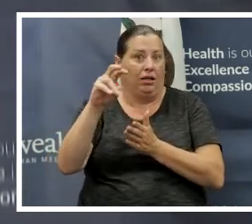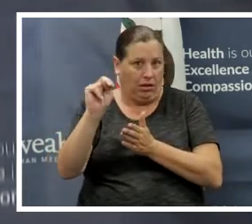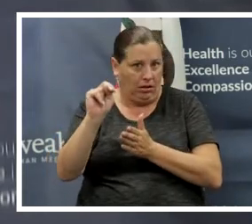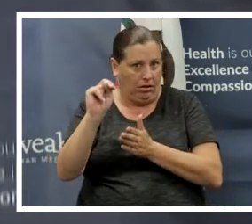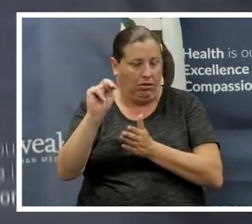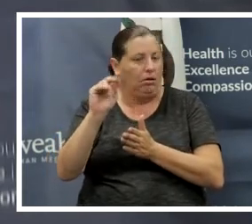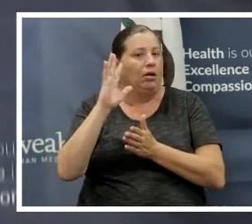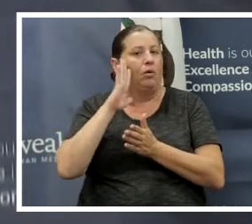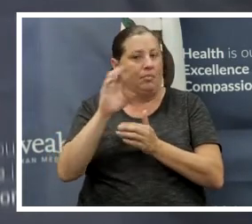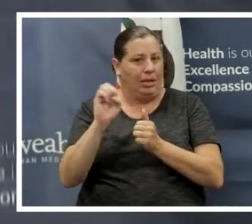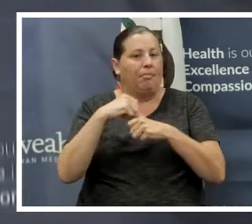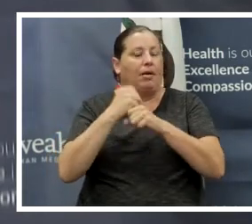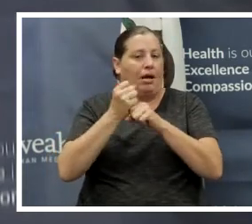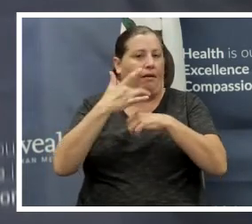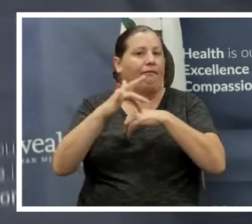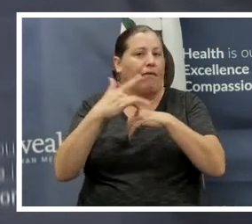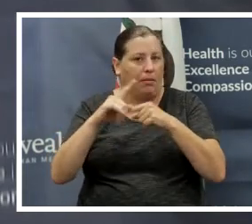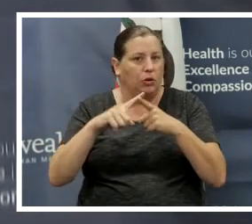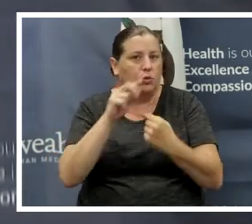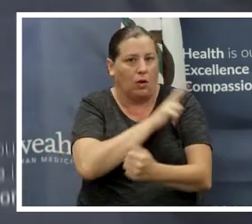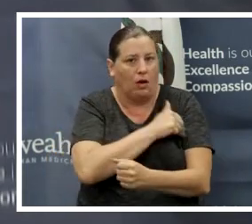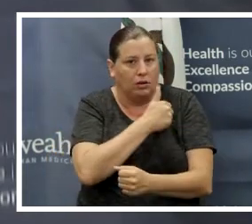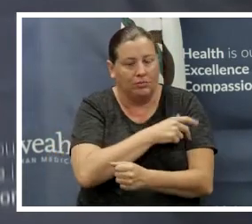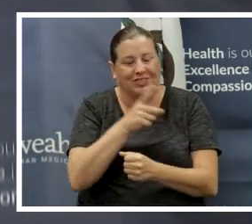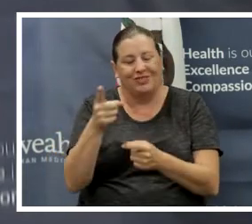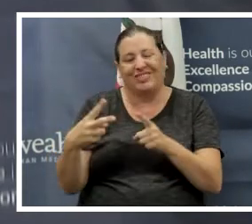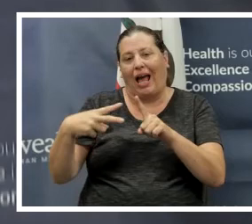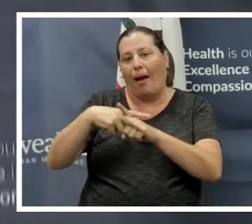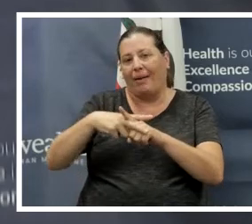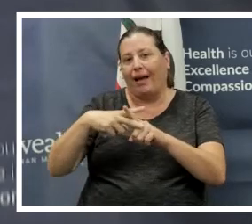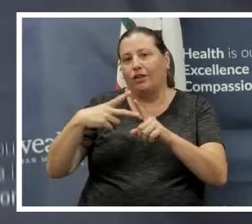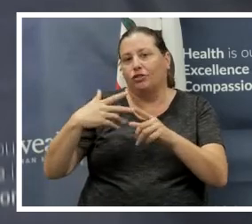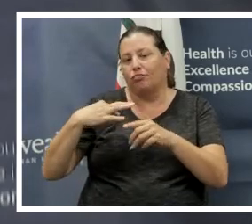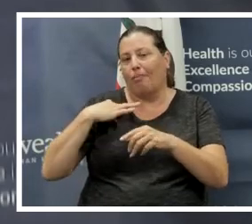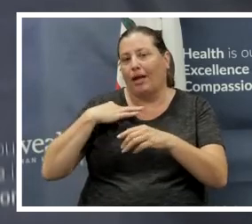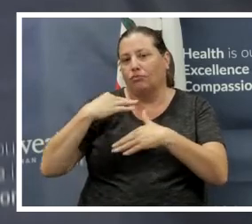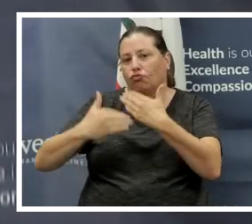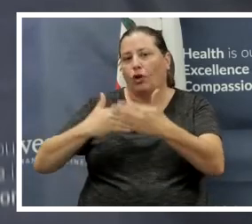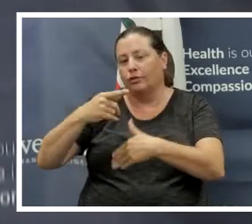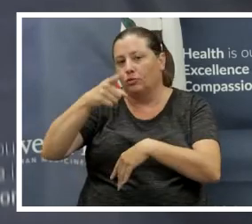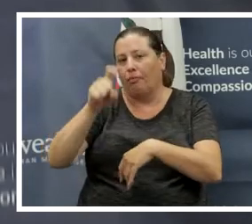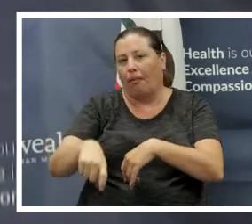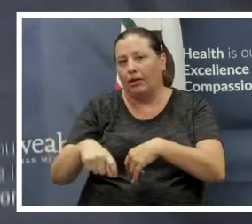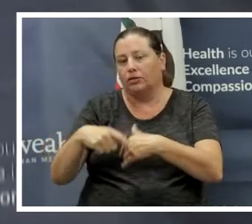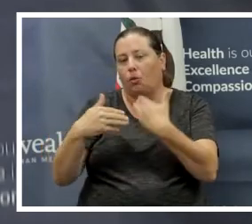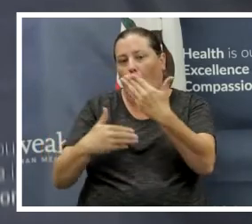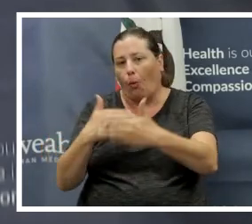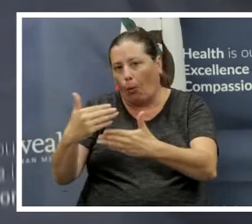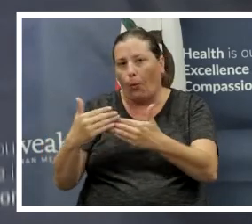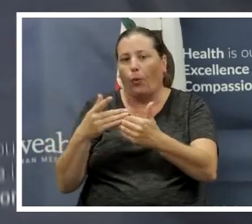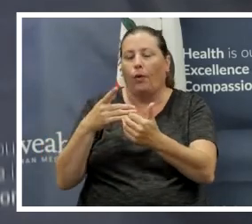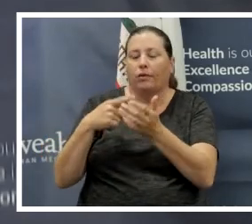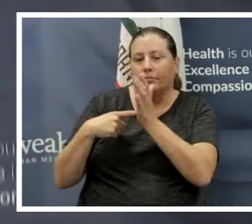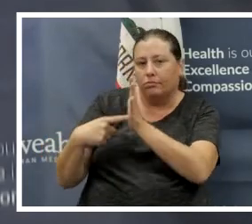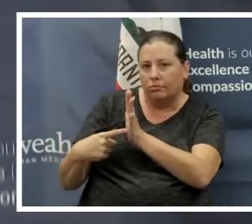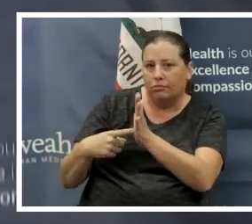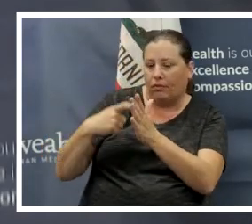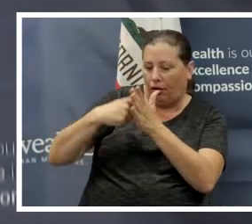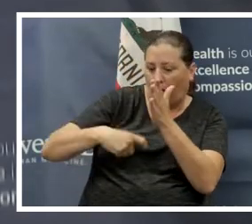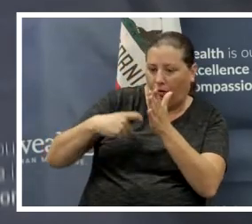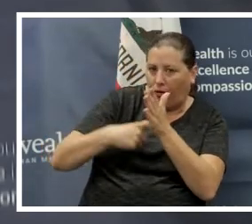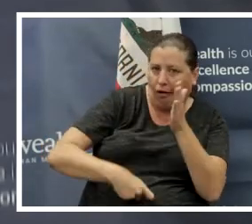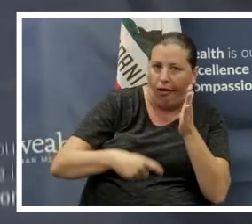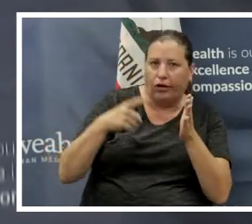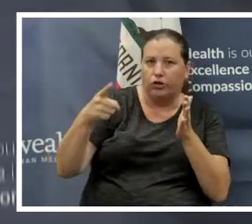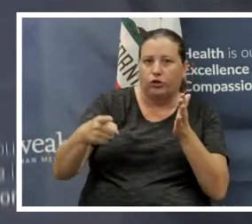to hospitals. So there's an application process that you have to go through to demonstrate the costs you're incurring to take care of